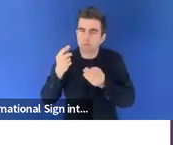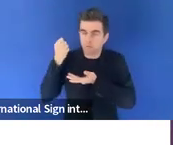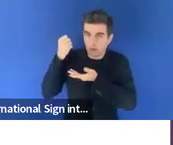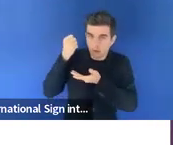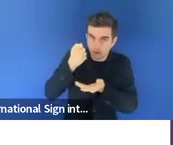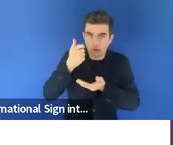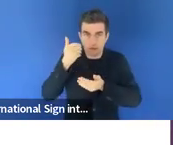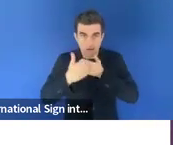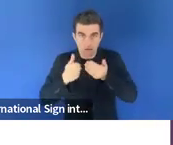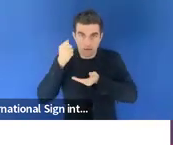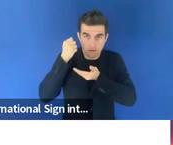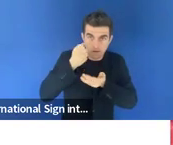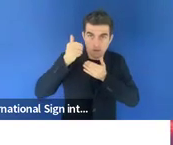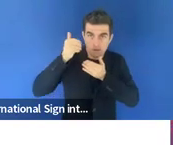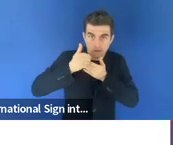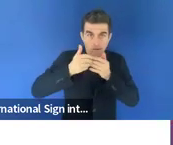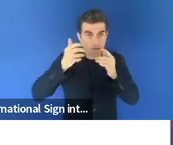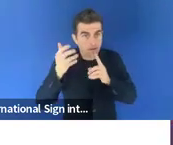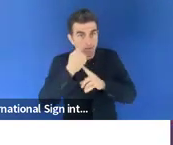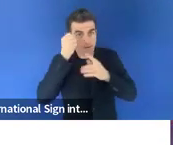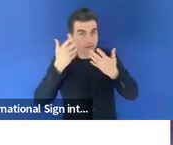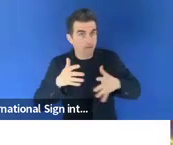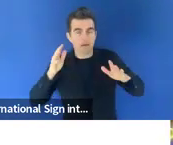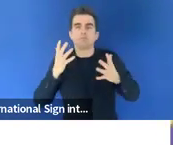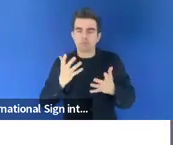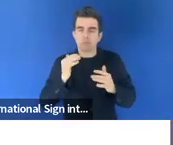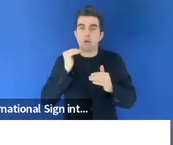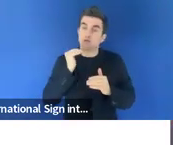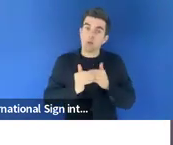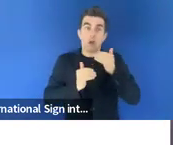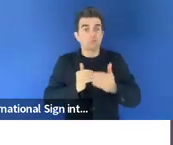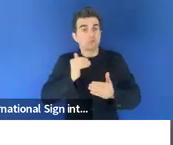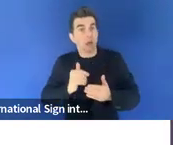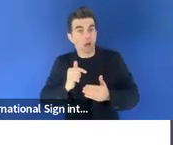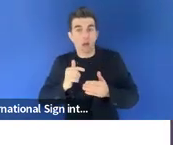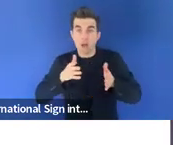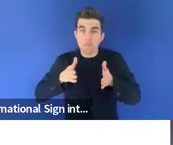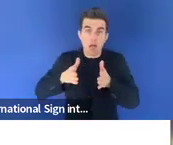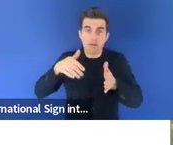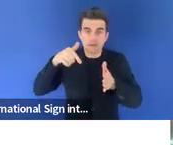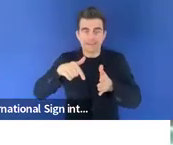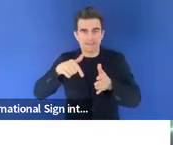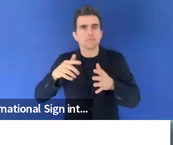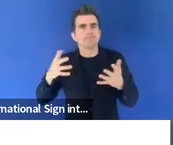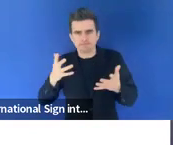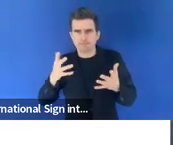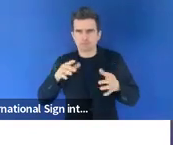activity to think through each of these elements and really think about the impacts that you might be having.